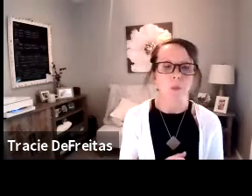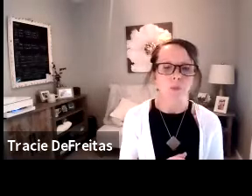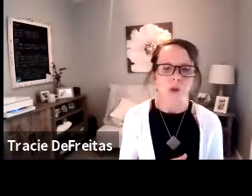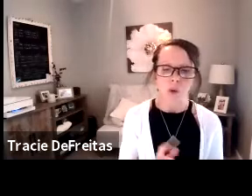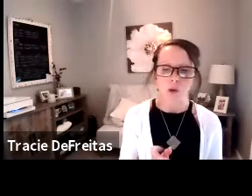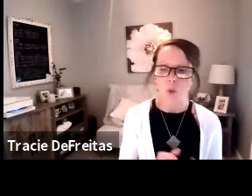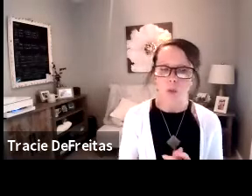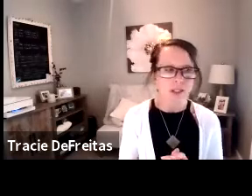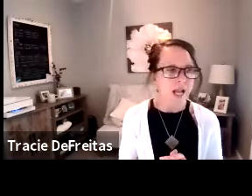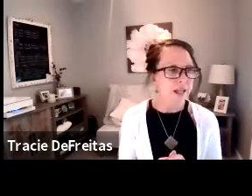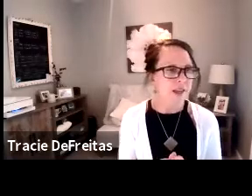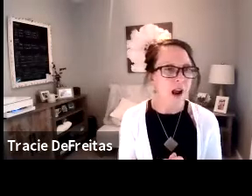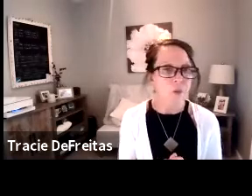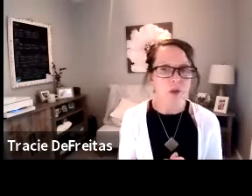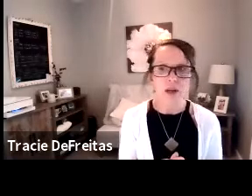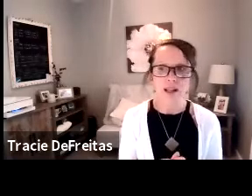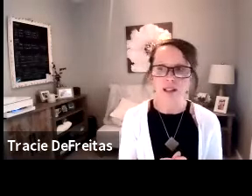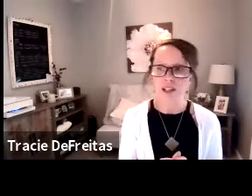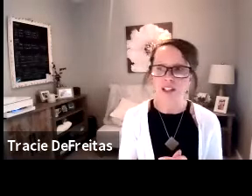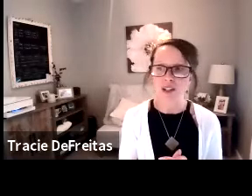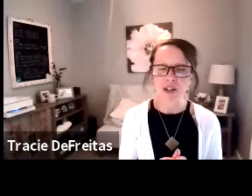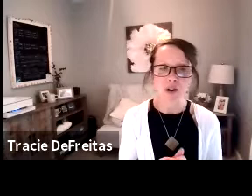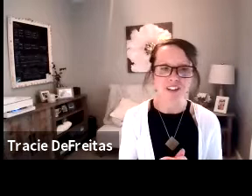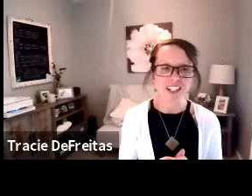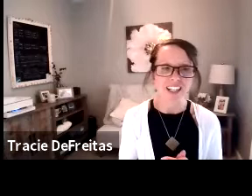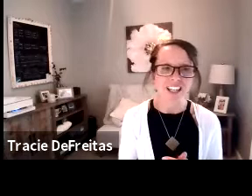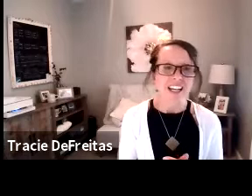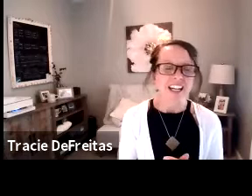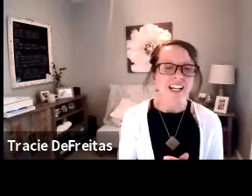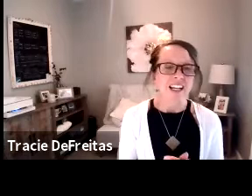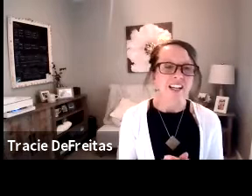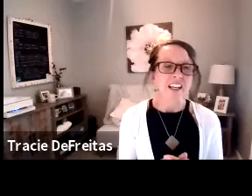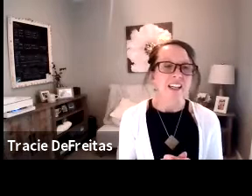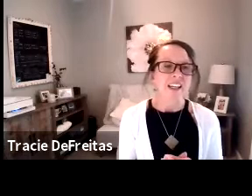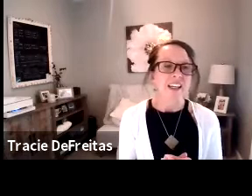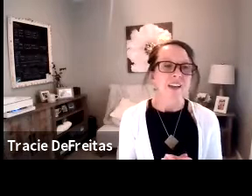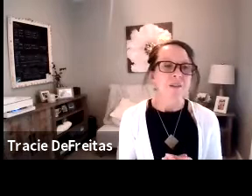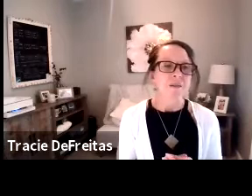as well. We'll go one more slide, and then I will go ahead and turn it over.